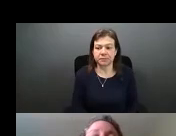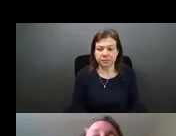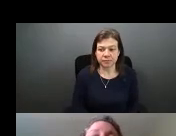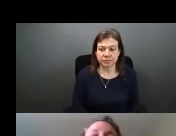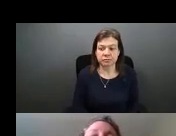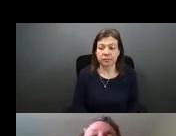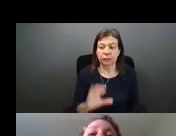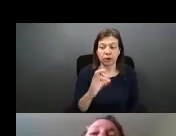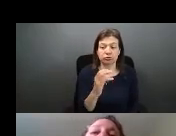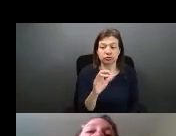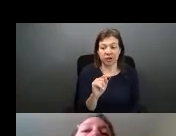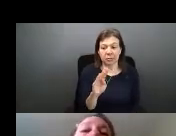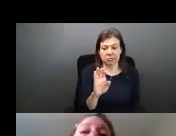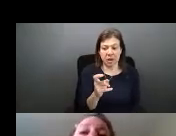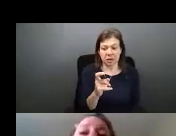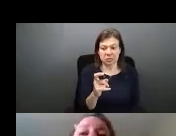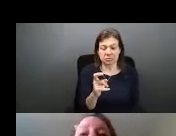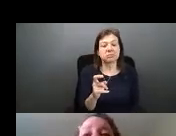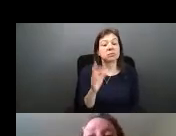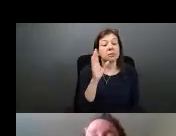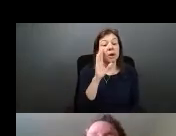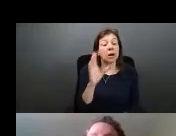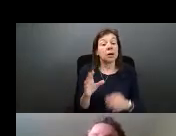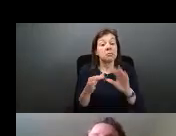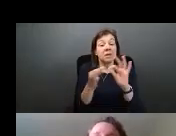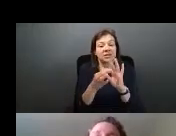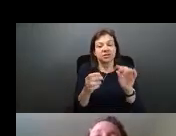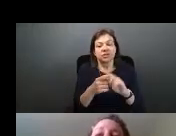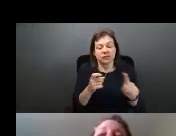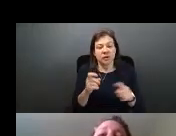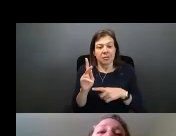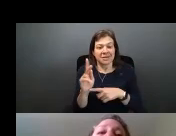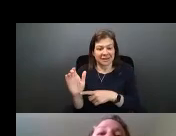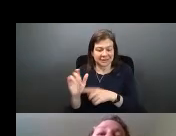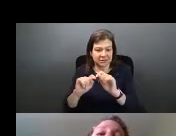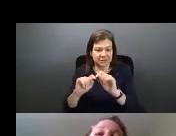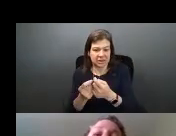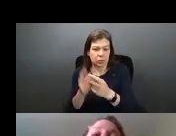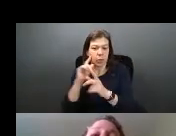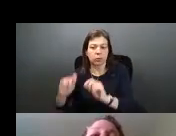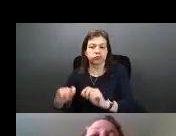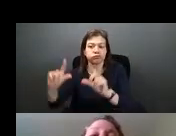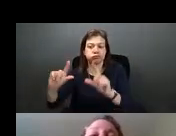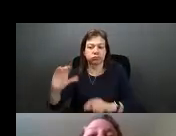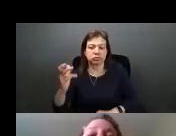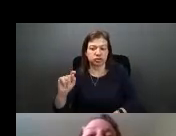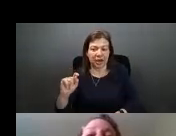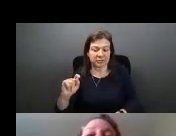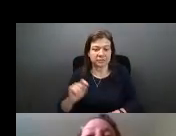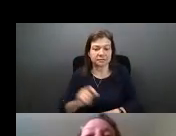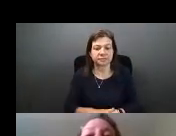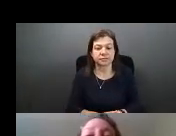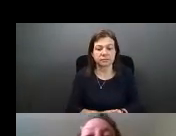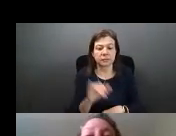Chat box. Broadcast messages from the Kennedy Center team appear in the chat box. Also,